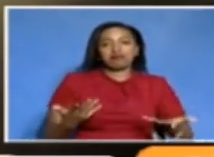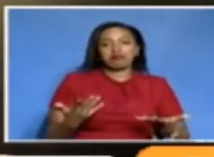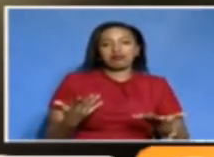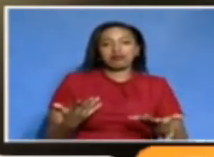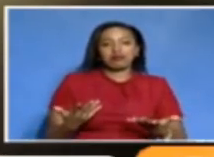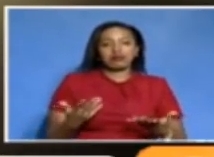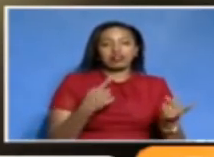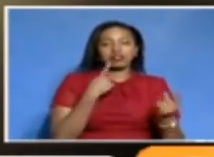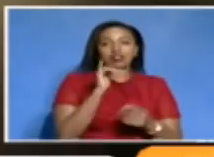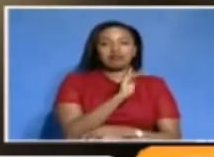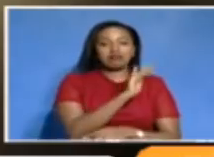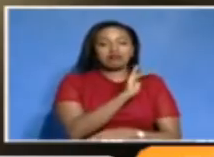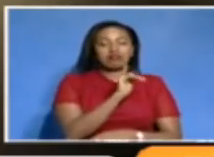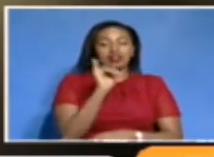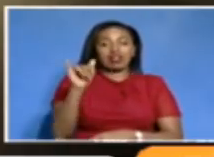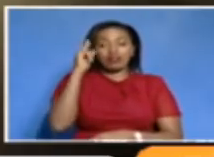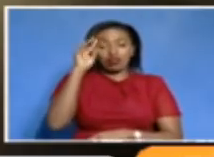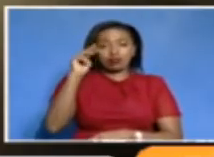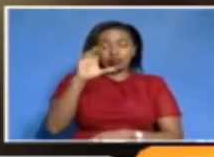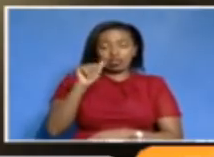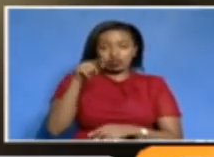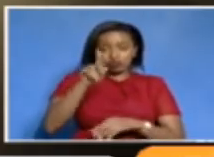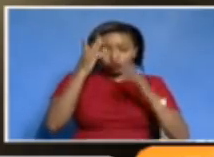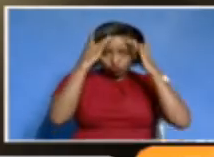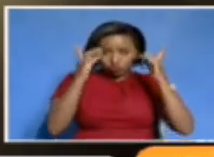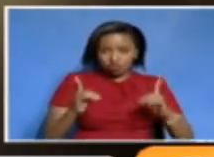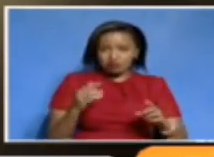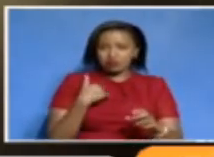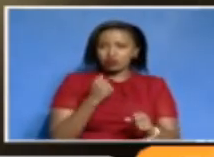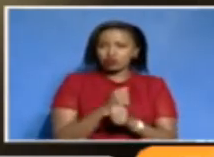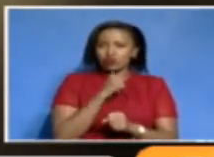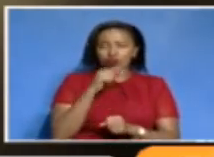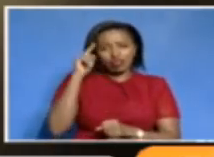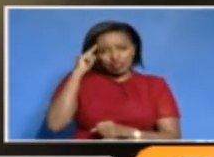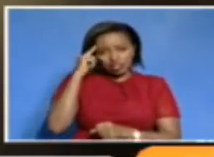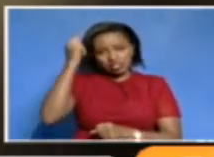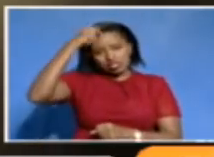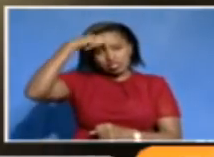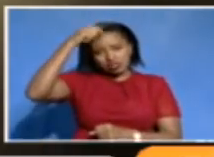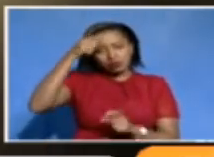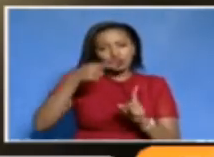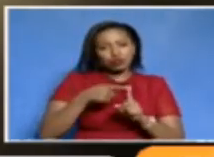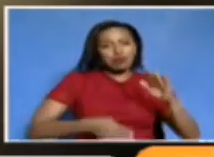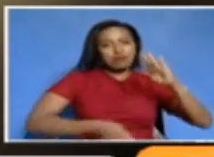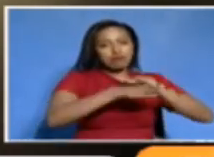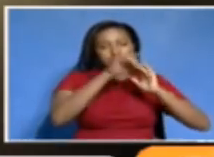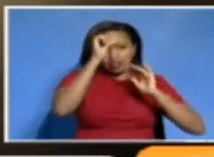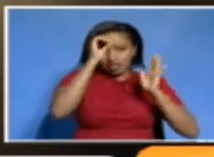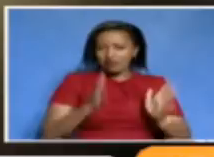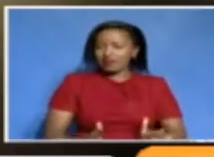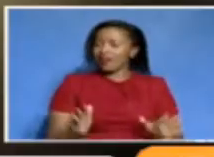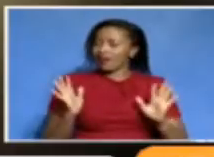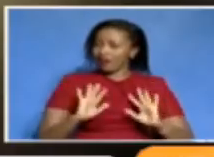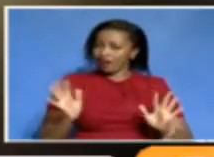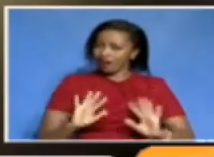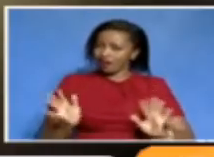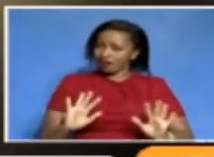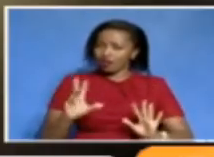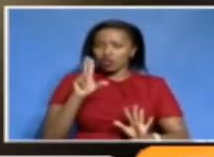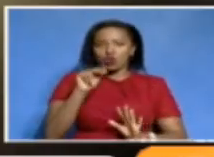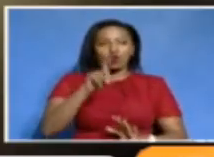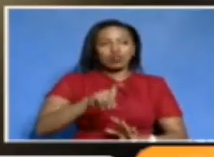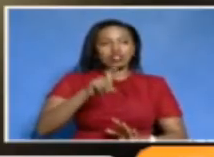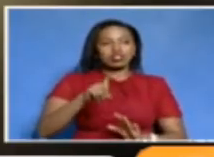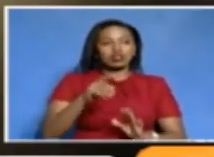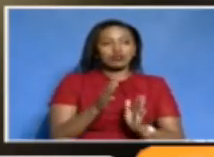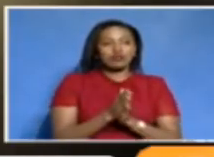to decide. And I don't think it is wise for us to impeach the governor now. I think he can still pull up his socks. Yeah, there's no need for any impeachment. And if it comes to the